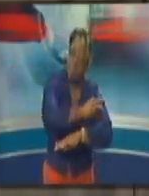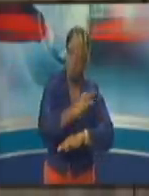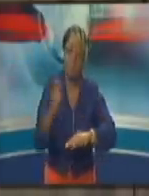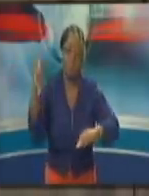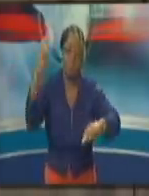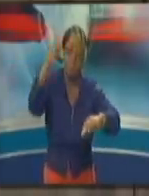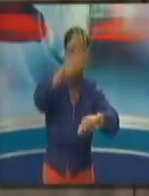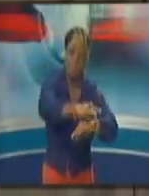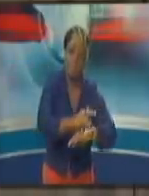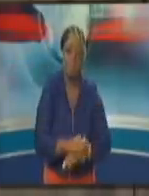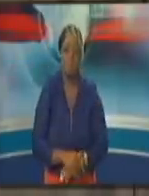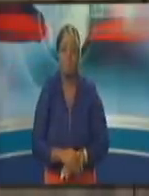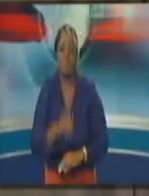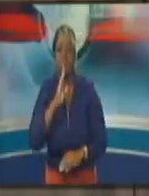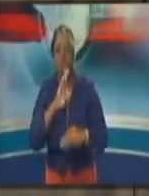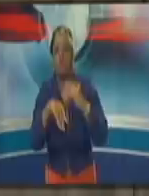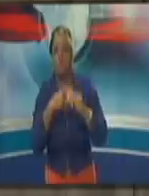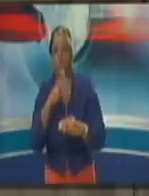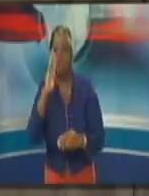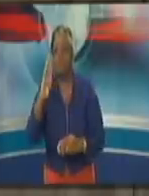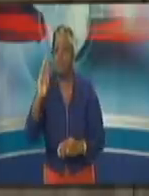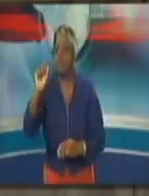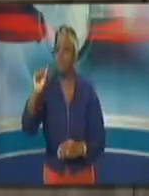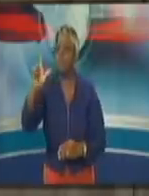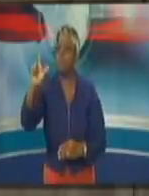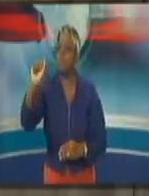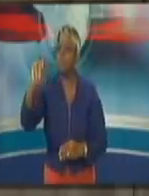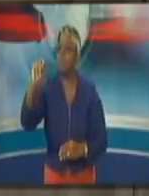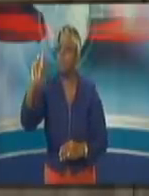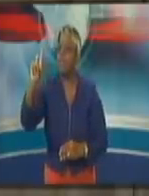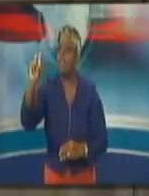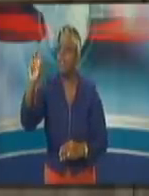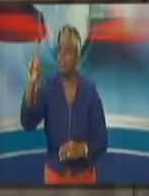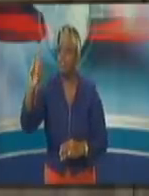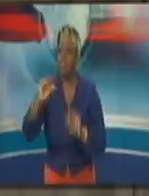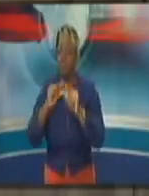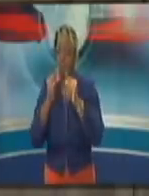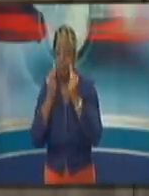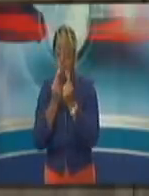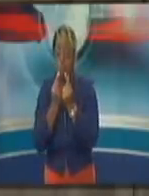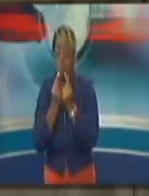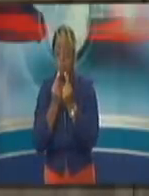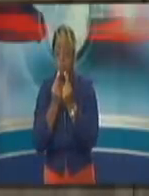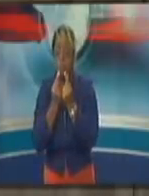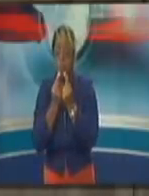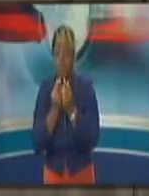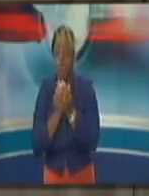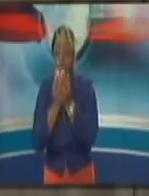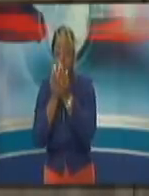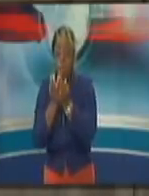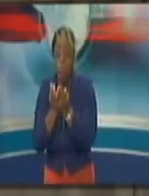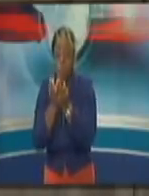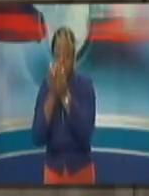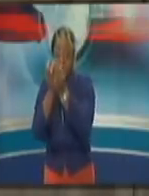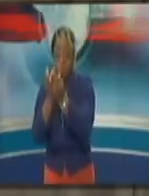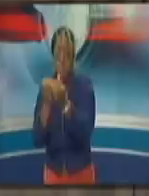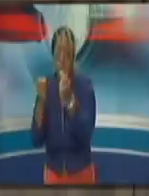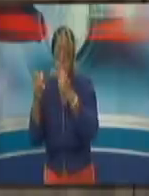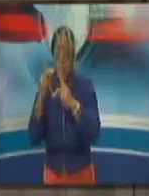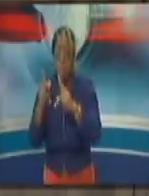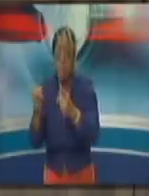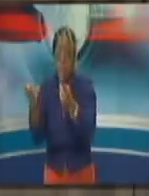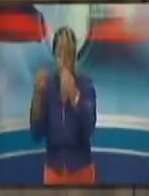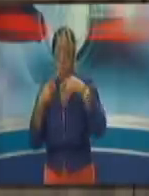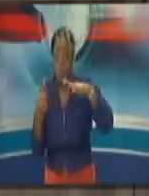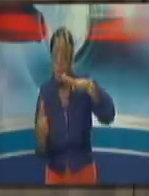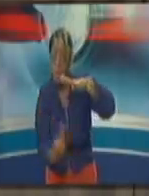back to the Balandra group where we had persons aboard a cruise. And they were similar situation. A large group of people come into quarantine. They